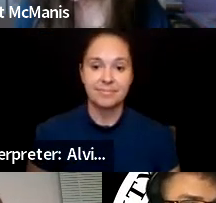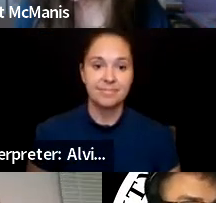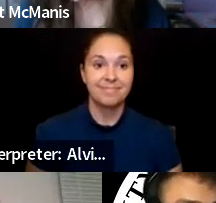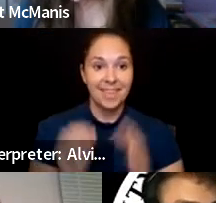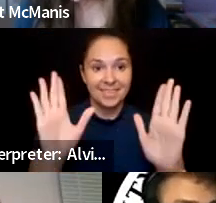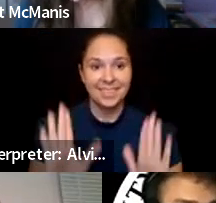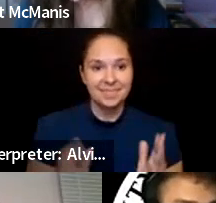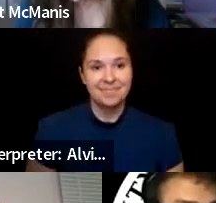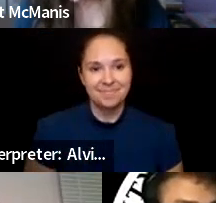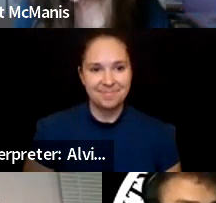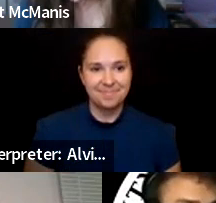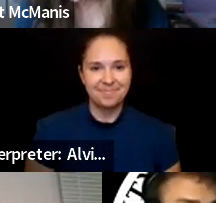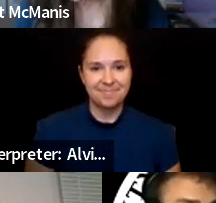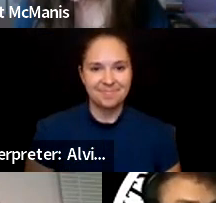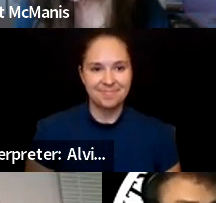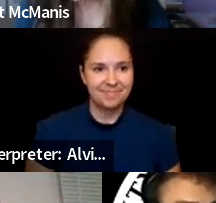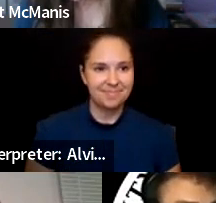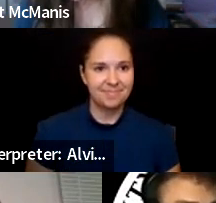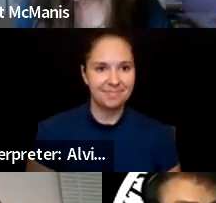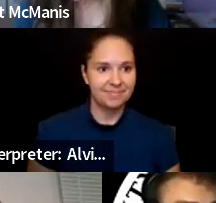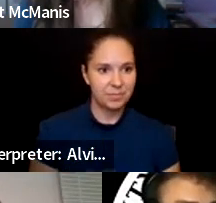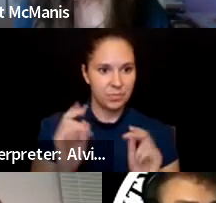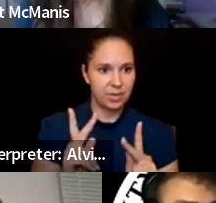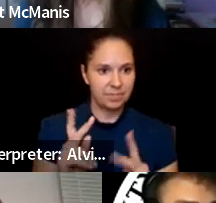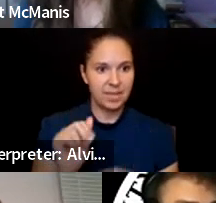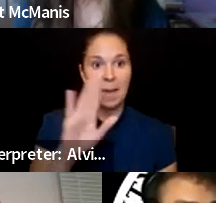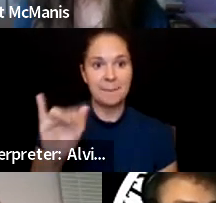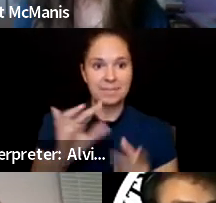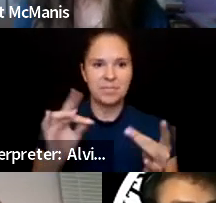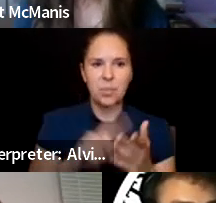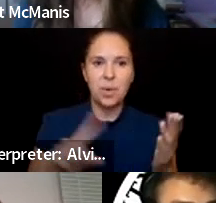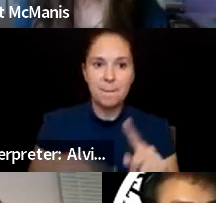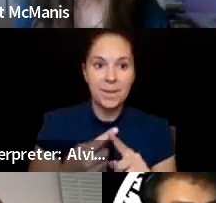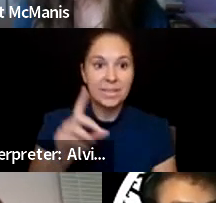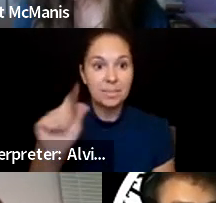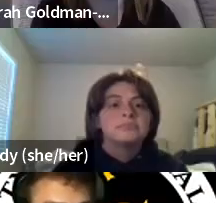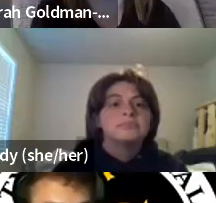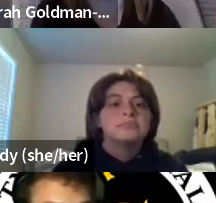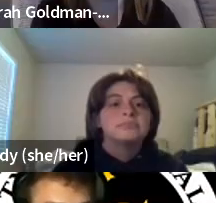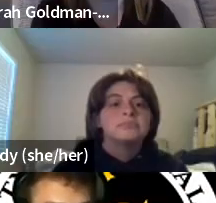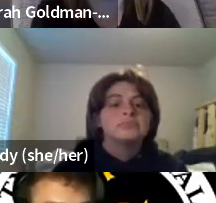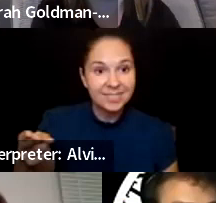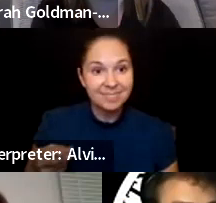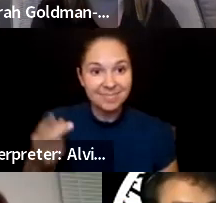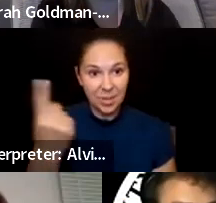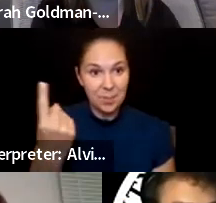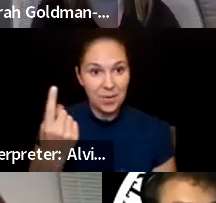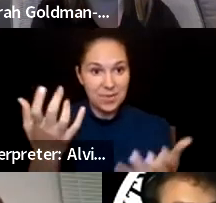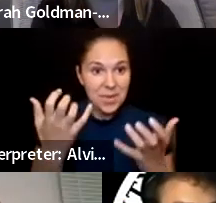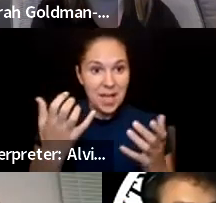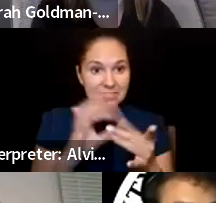Excellent. Okay, how about disability history? Would somebody like